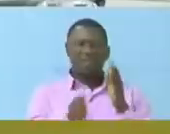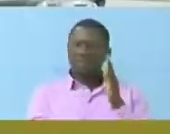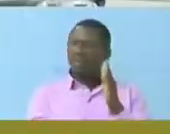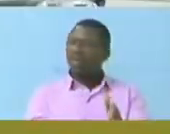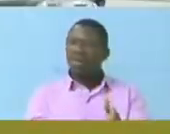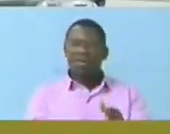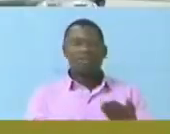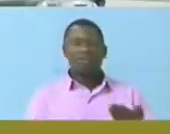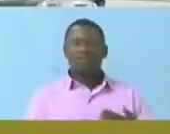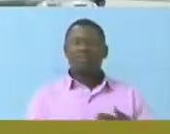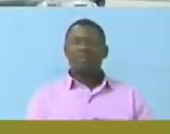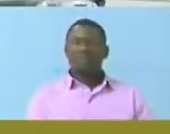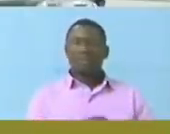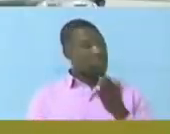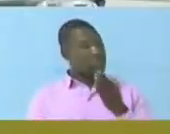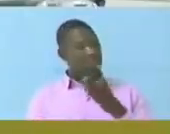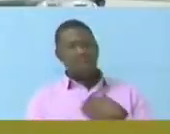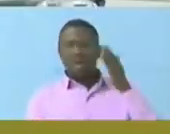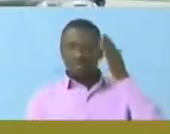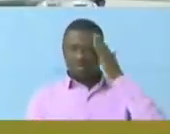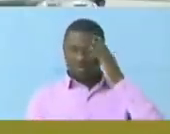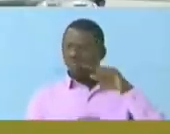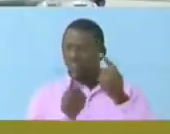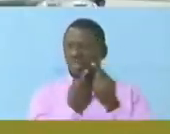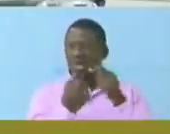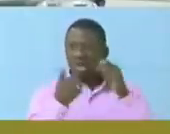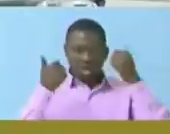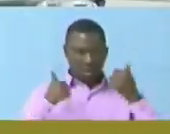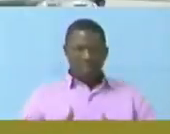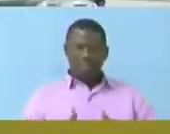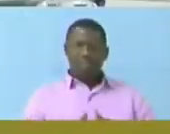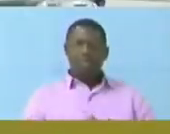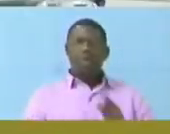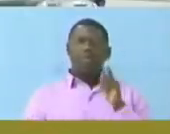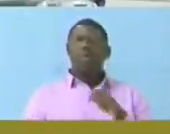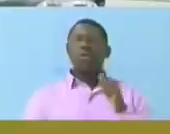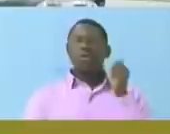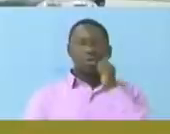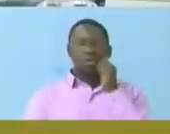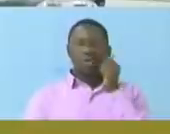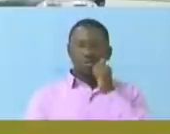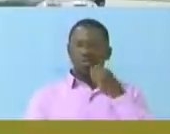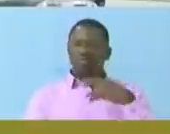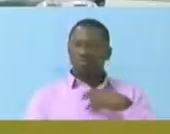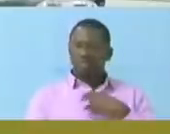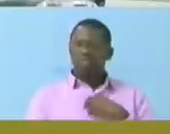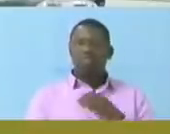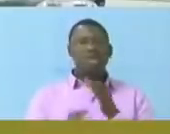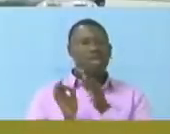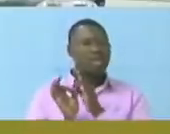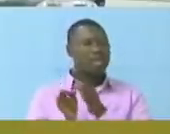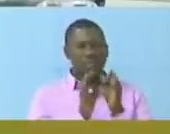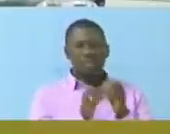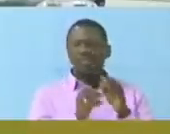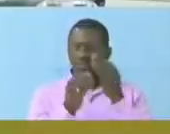know something must have happened. But I always want to narrow it down to a particular